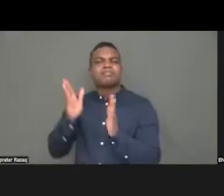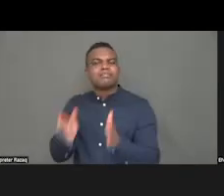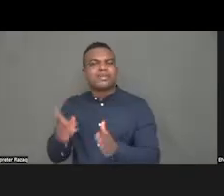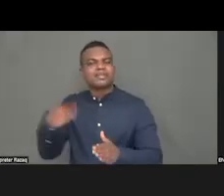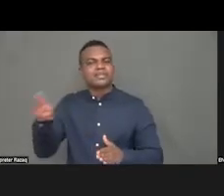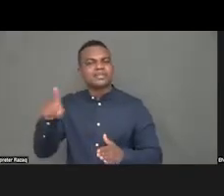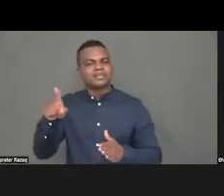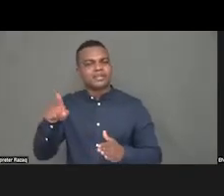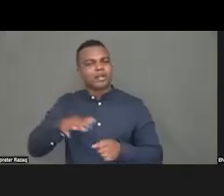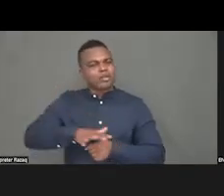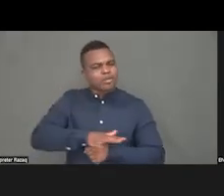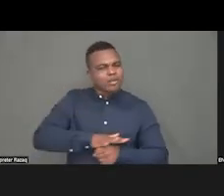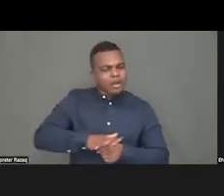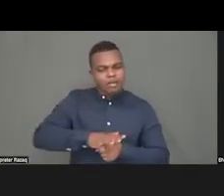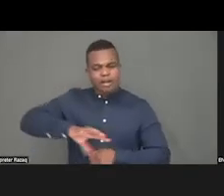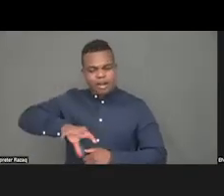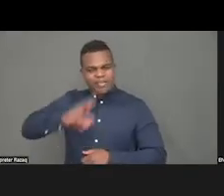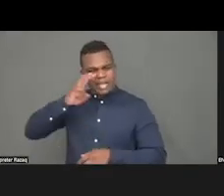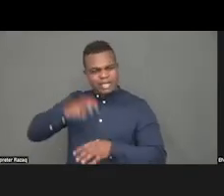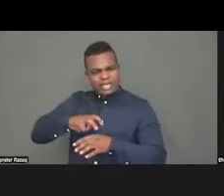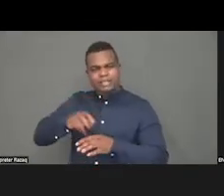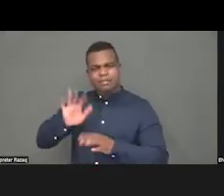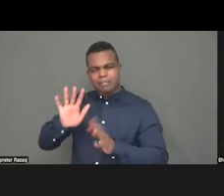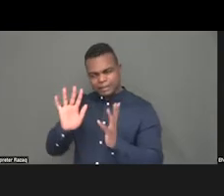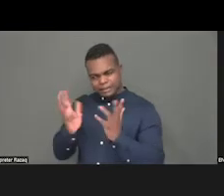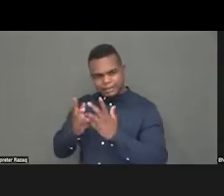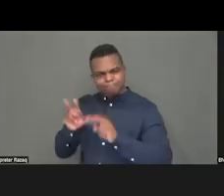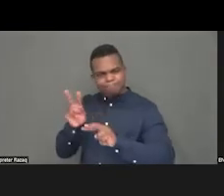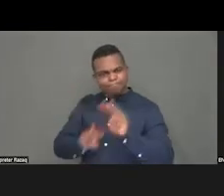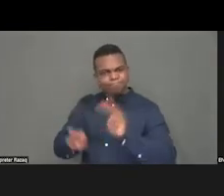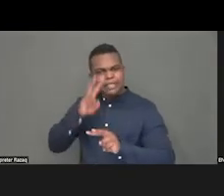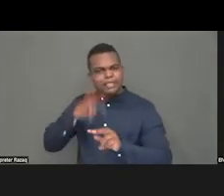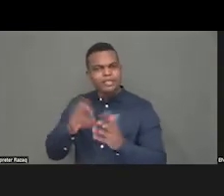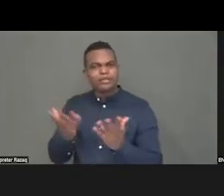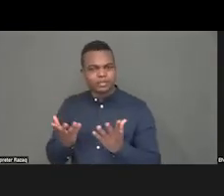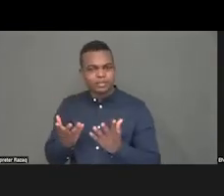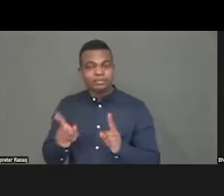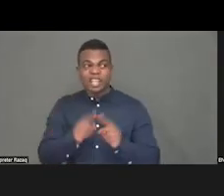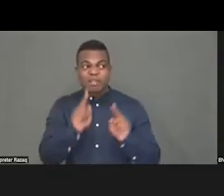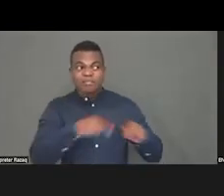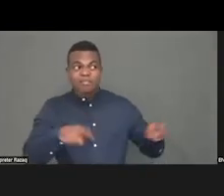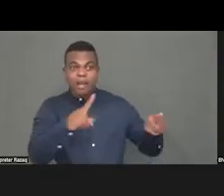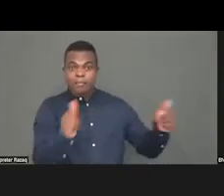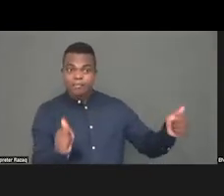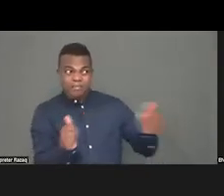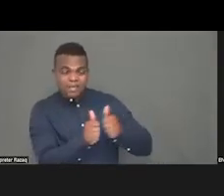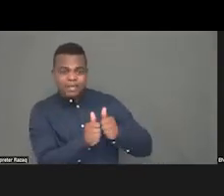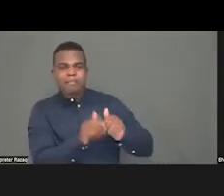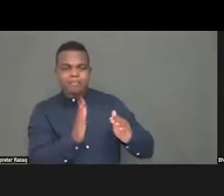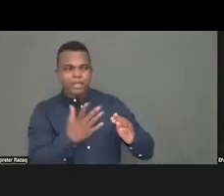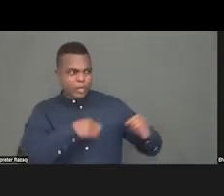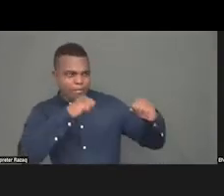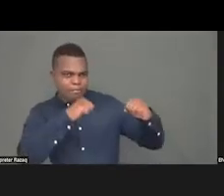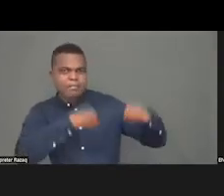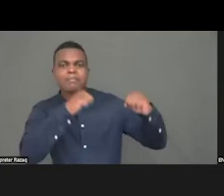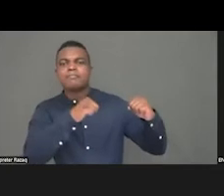ensure that they're involved in this process. A lot of times we are speaking with the same actors. We have to break out of that and bring new